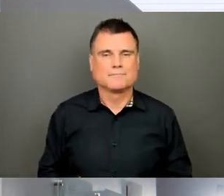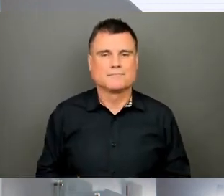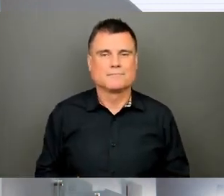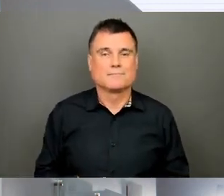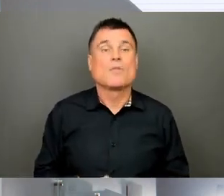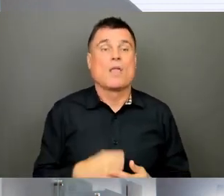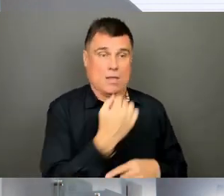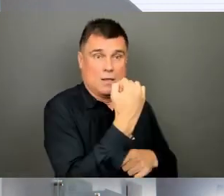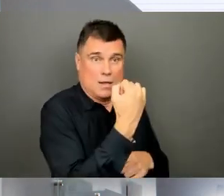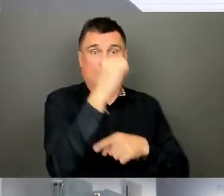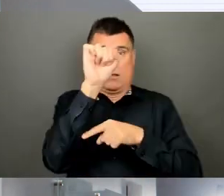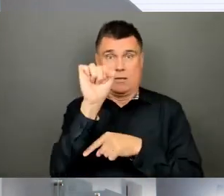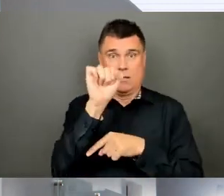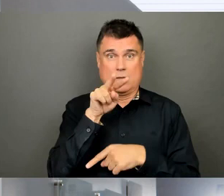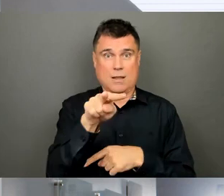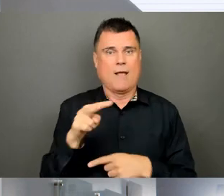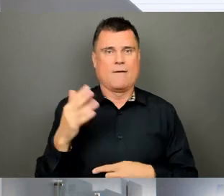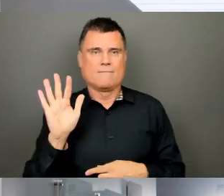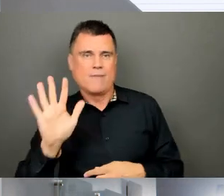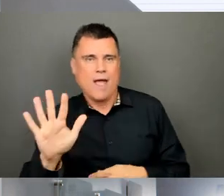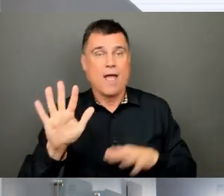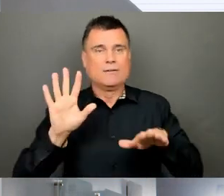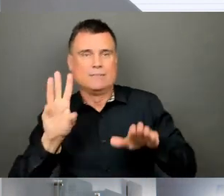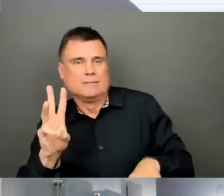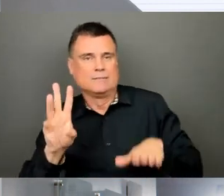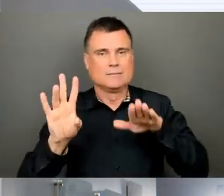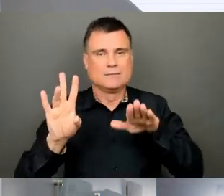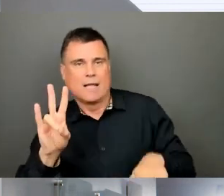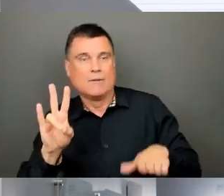front. We're going to try that again. 5, 6,